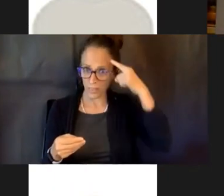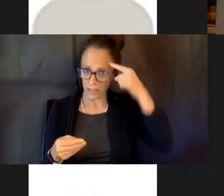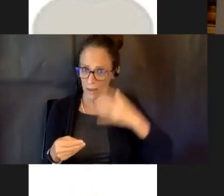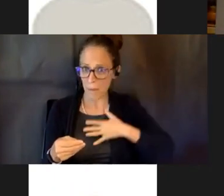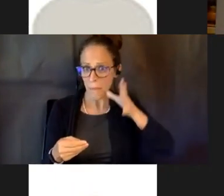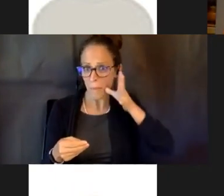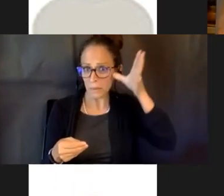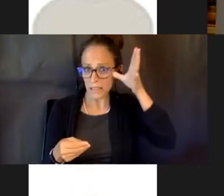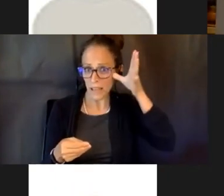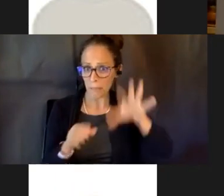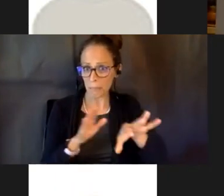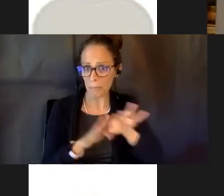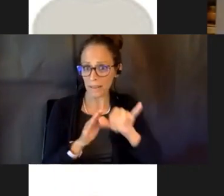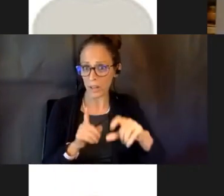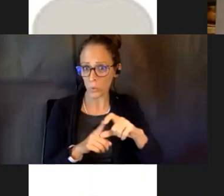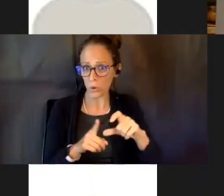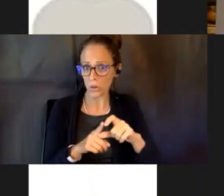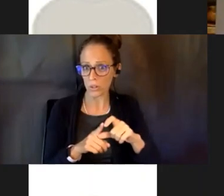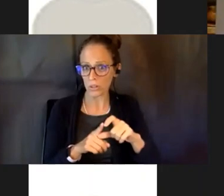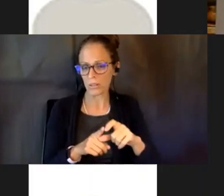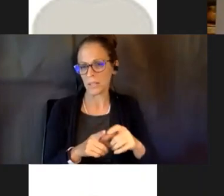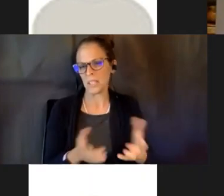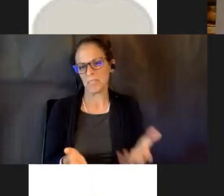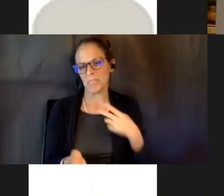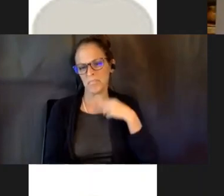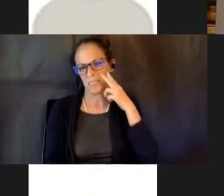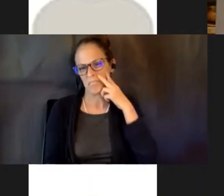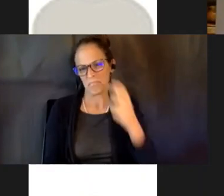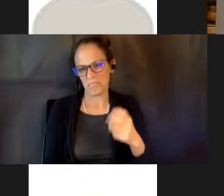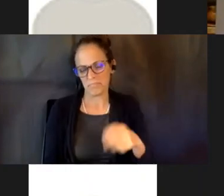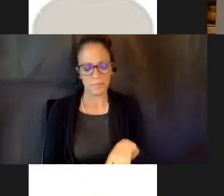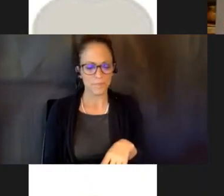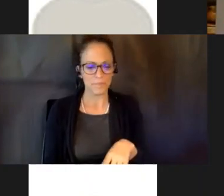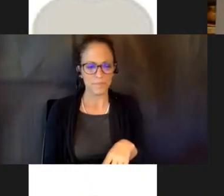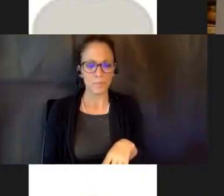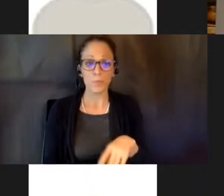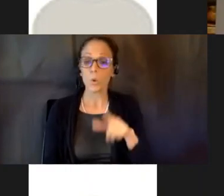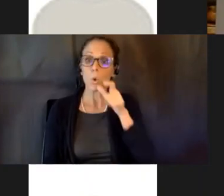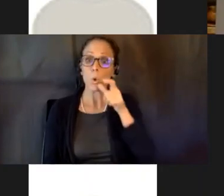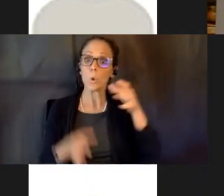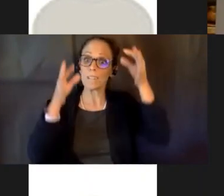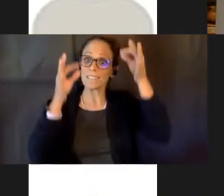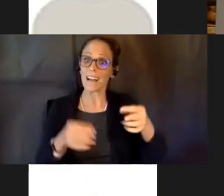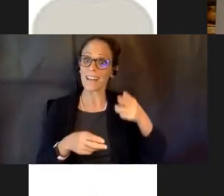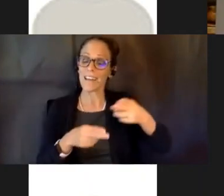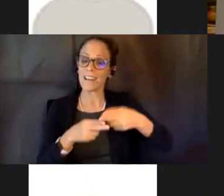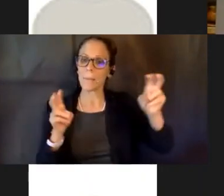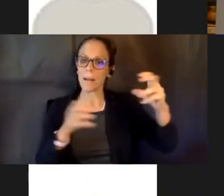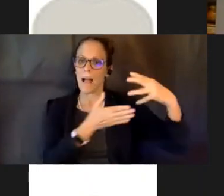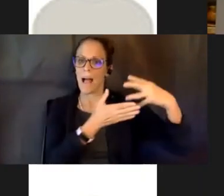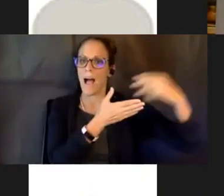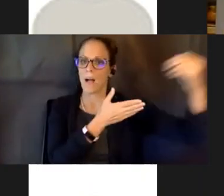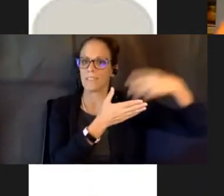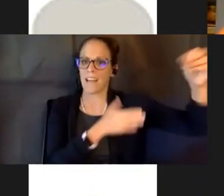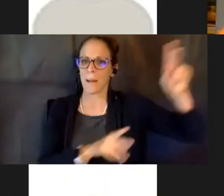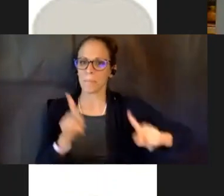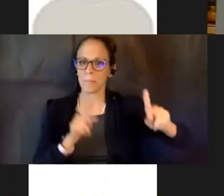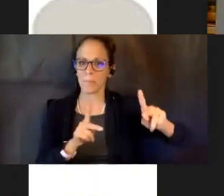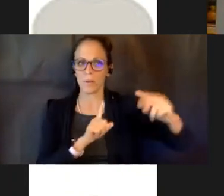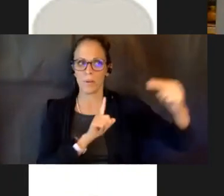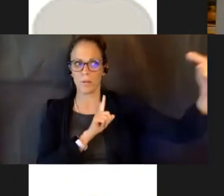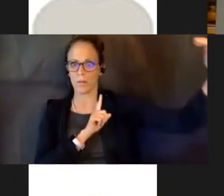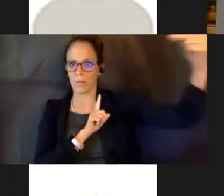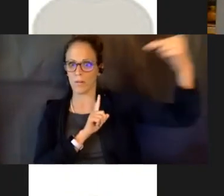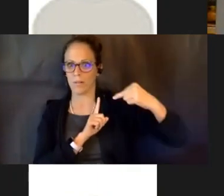idea that that naming, you know, for many of us comes from the outside, that representation of you, that the box you